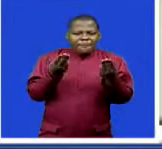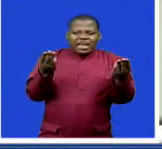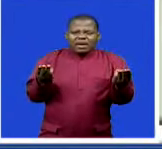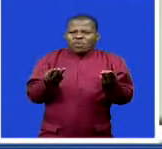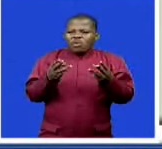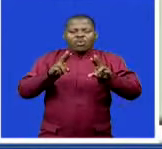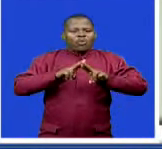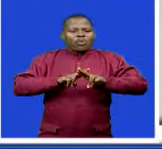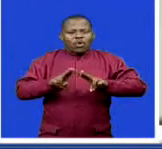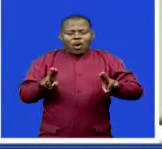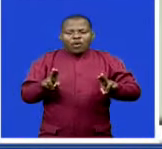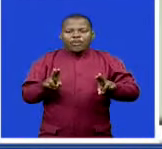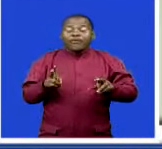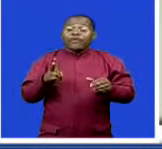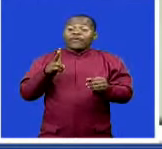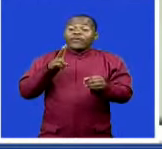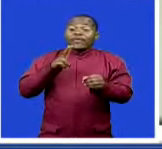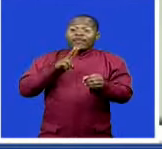need to burn fires.